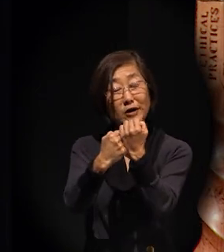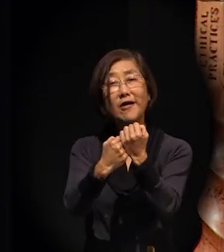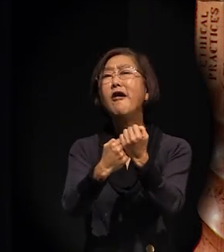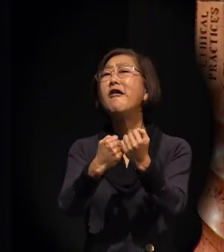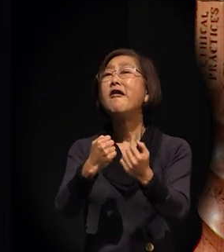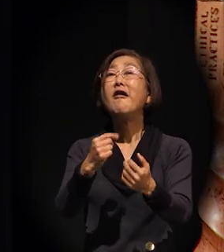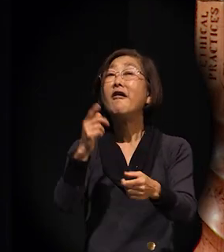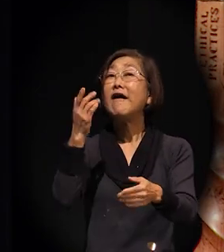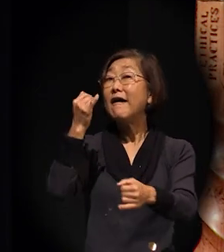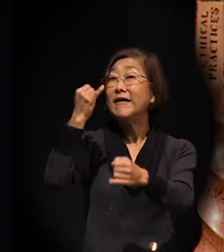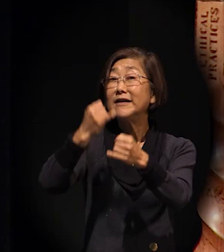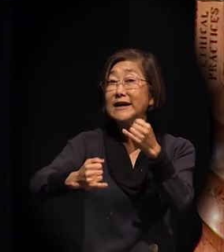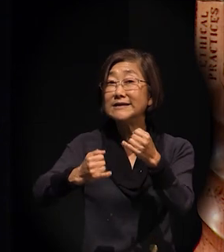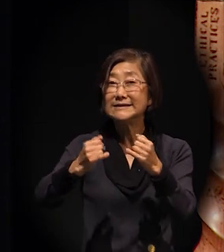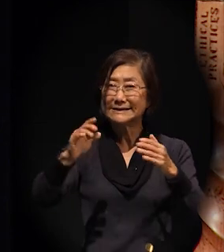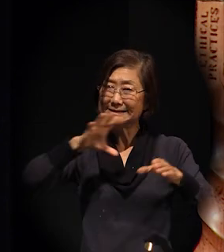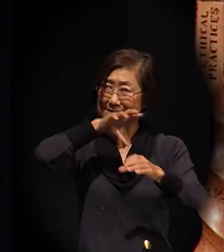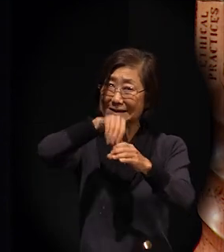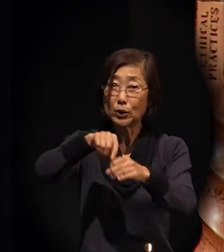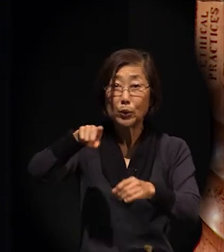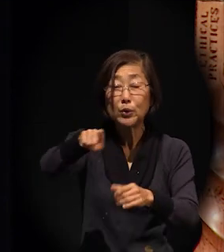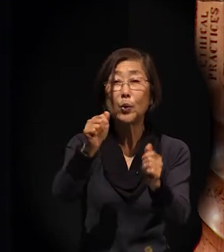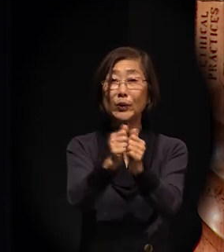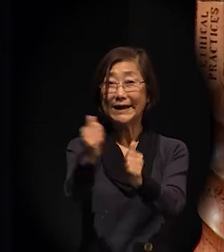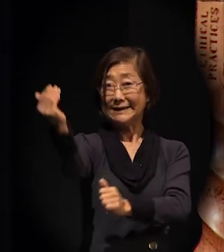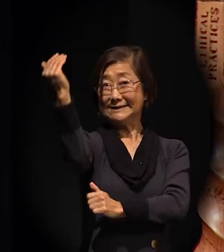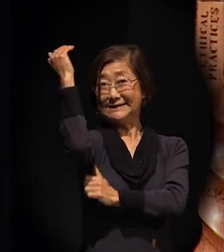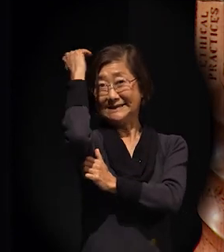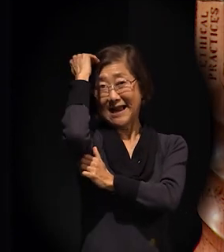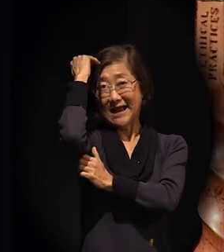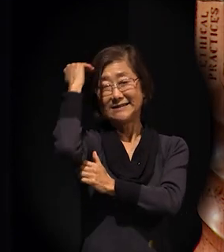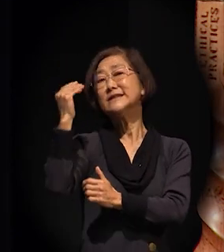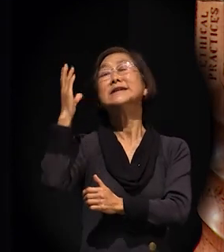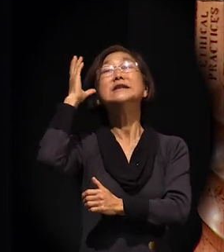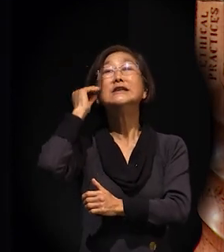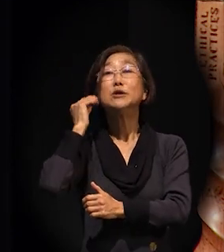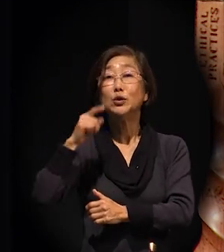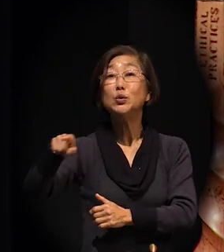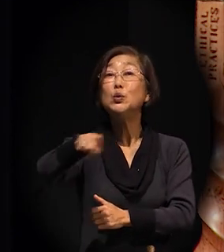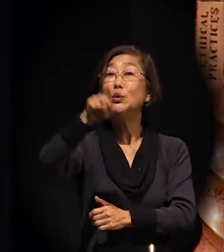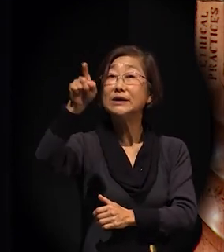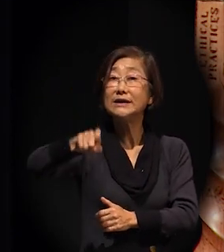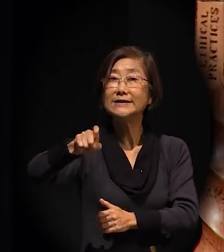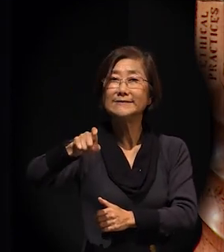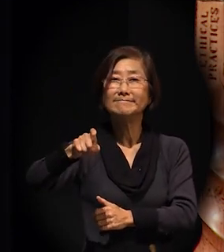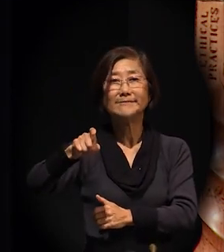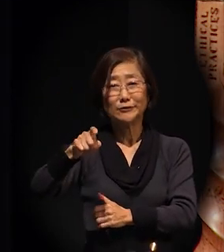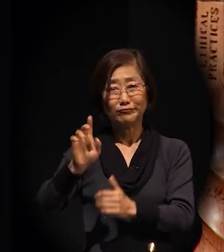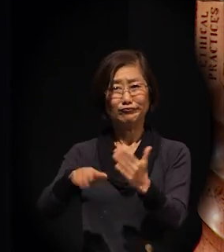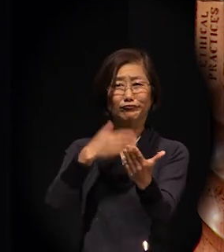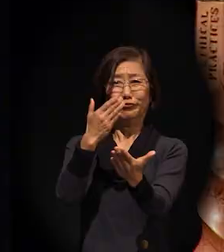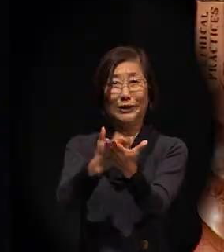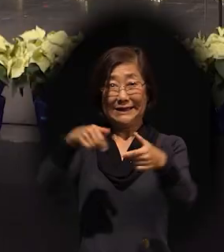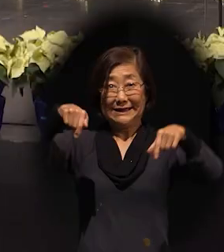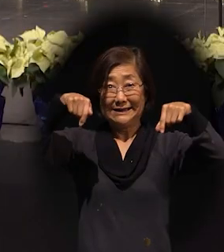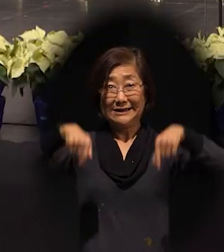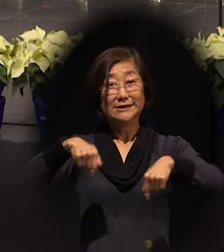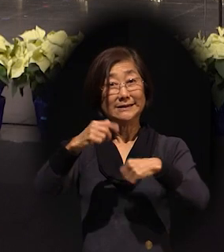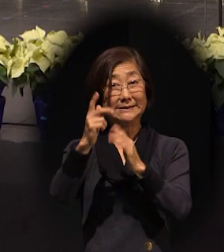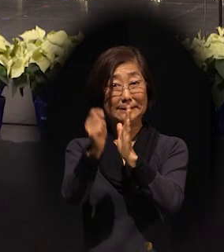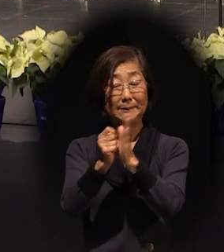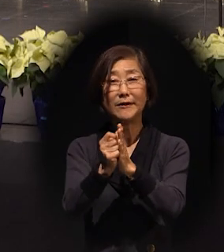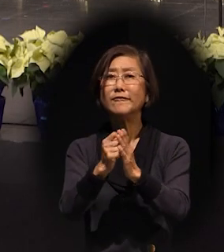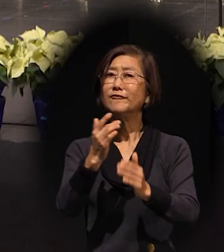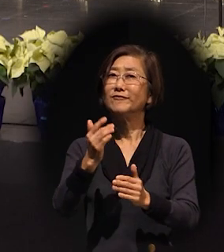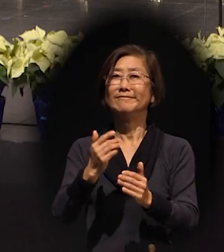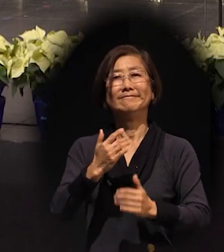ultimately instilled you with the knowledge and experience you needed to reach this point. We